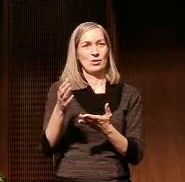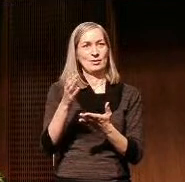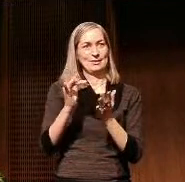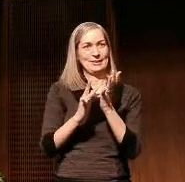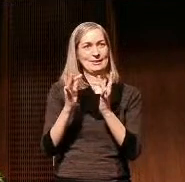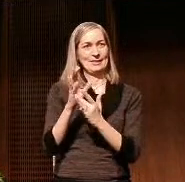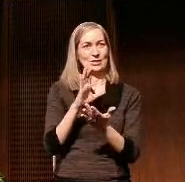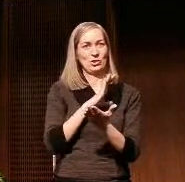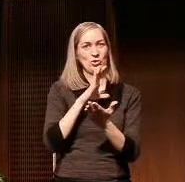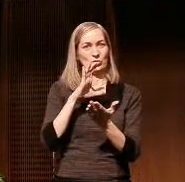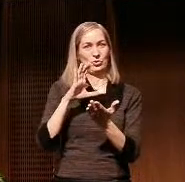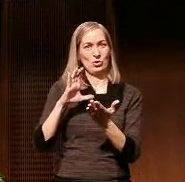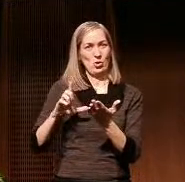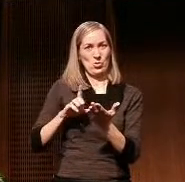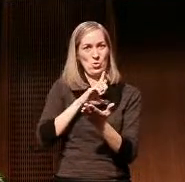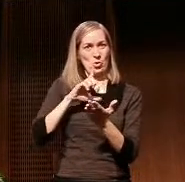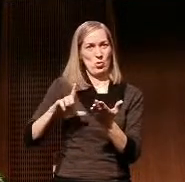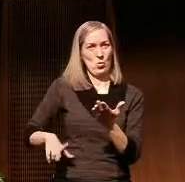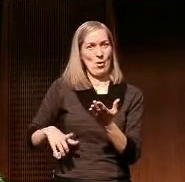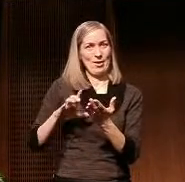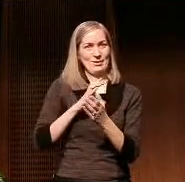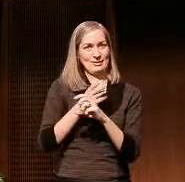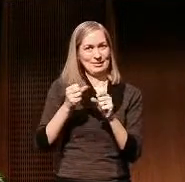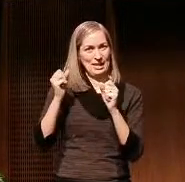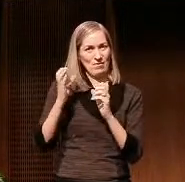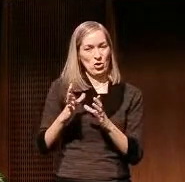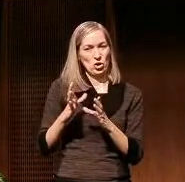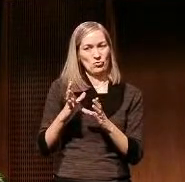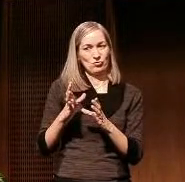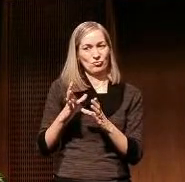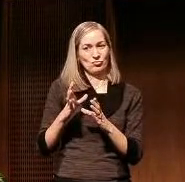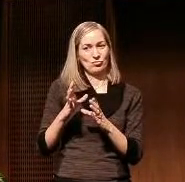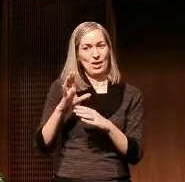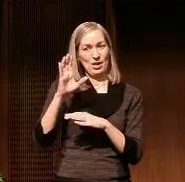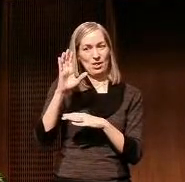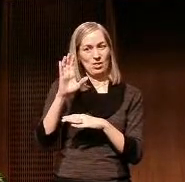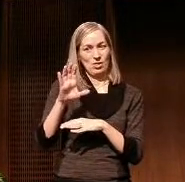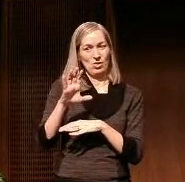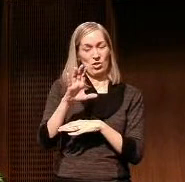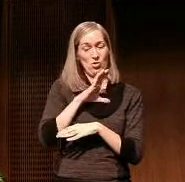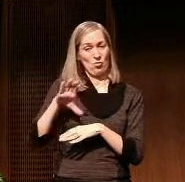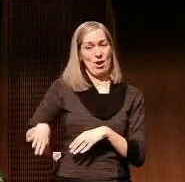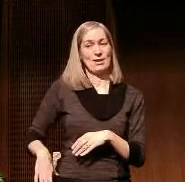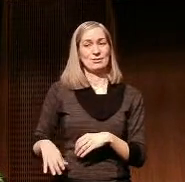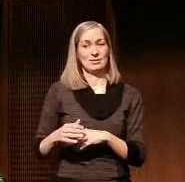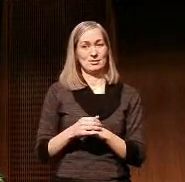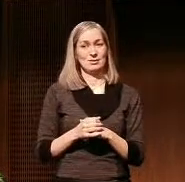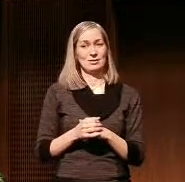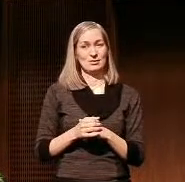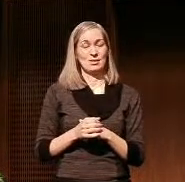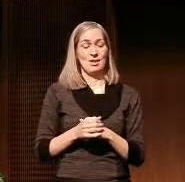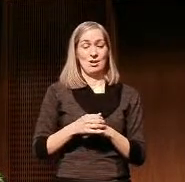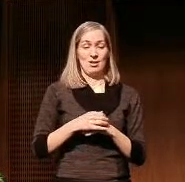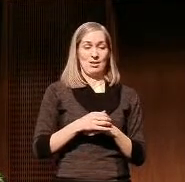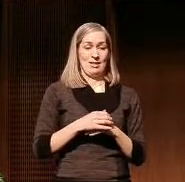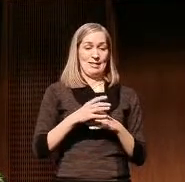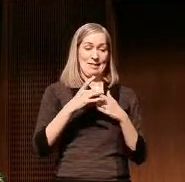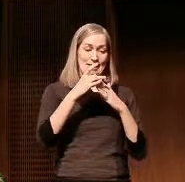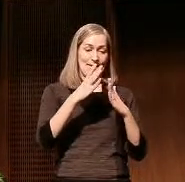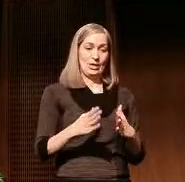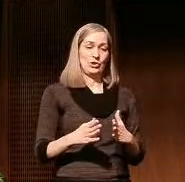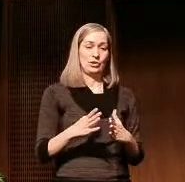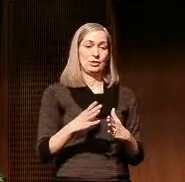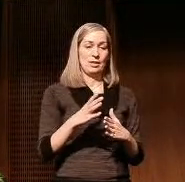of Jesus, our Lord and Savior, the Christ. The leadership of